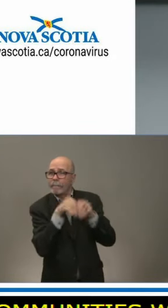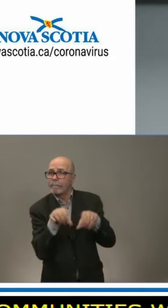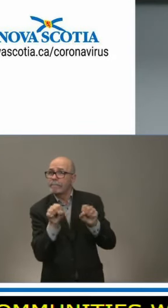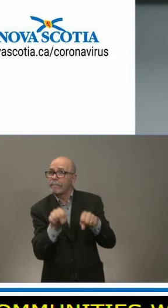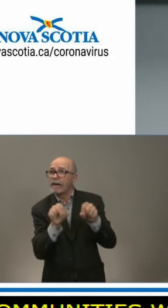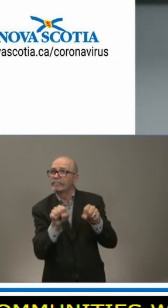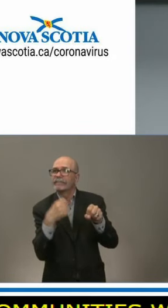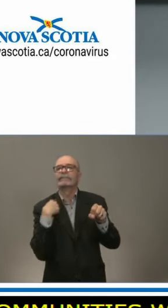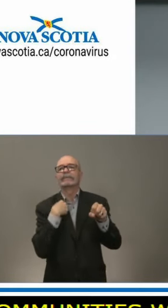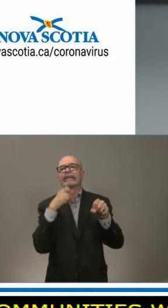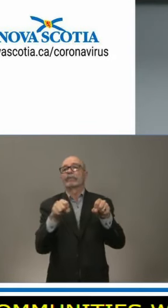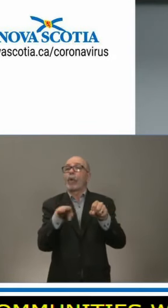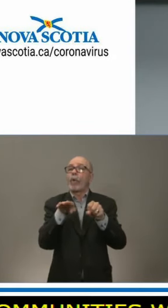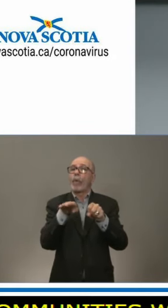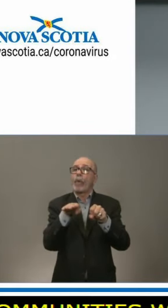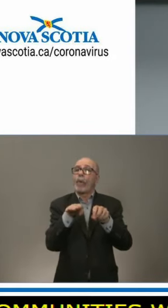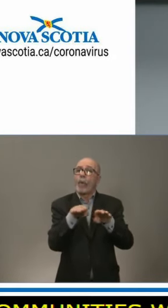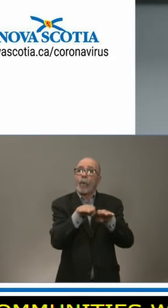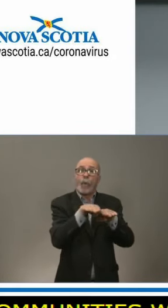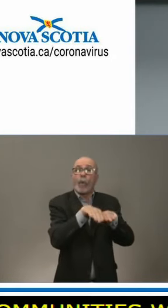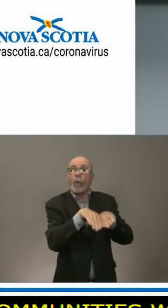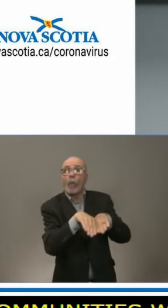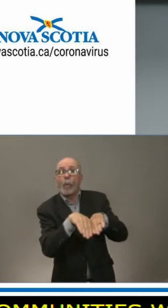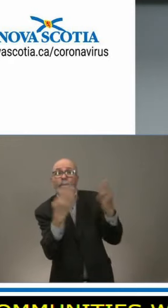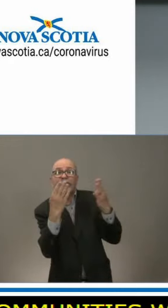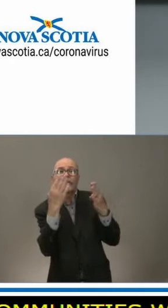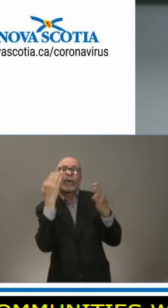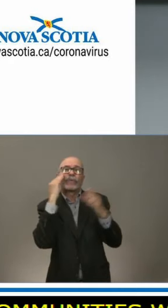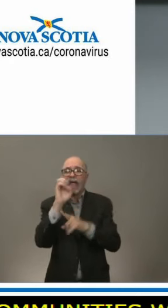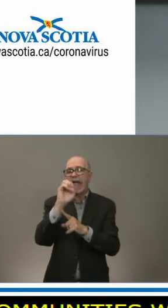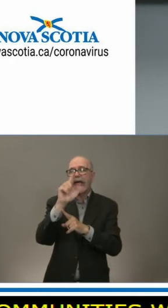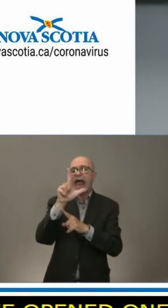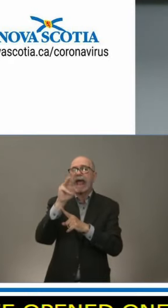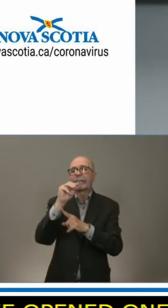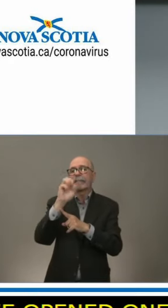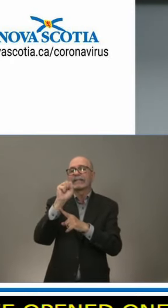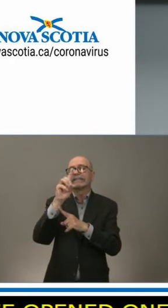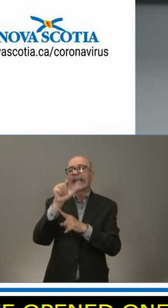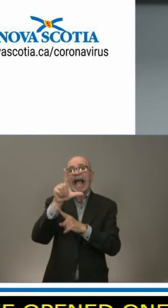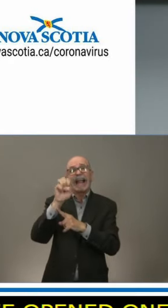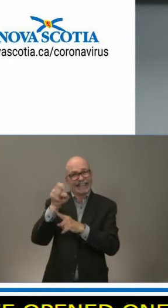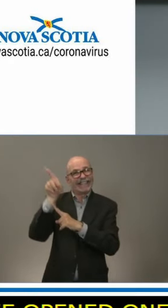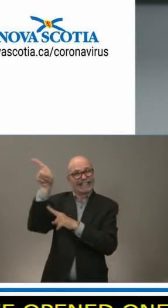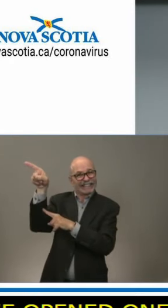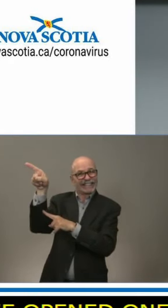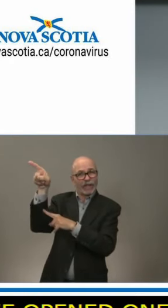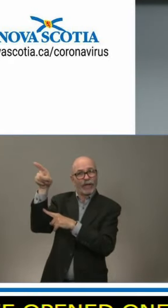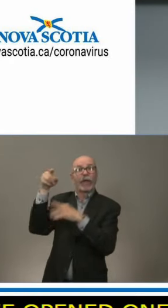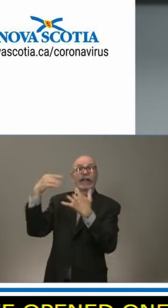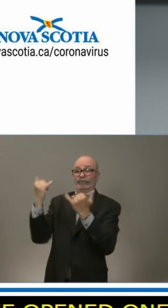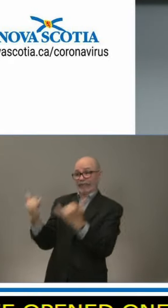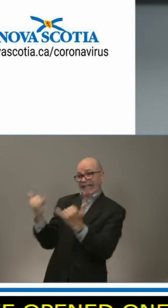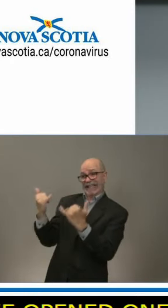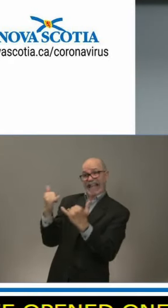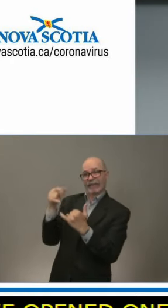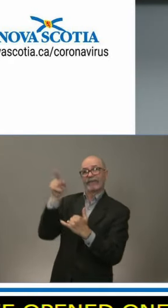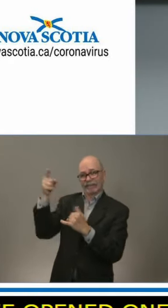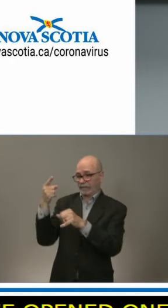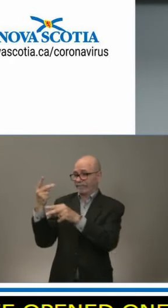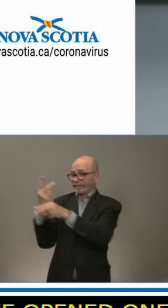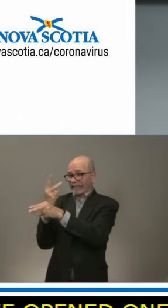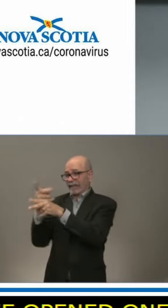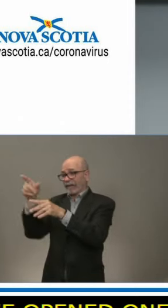Elmsdale and Enfield on Sunday. Today we are opening up a temporary assessment center in North